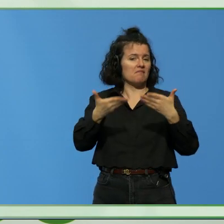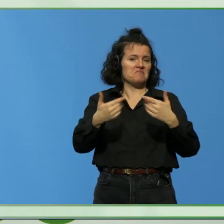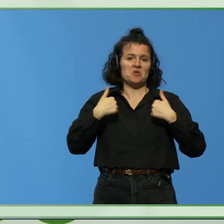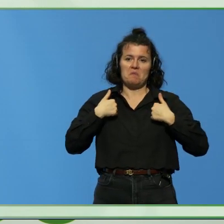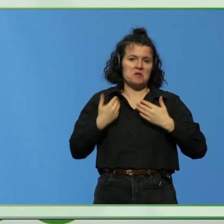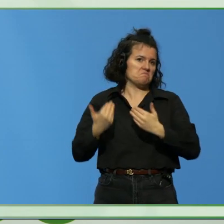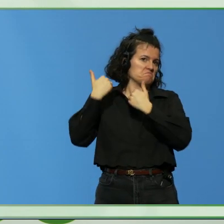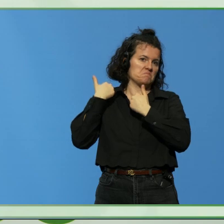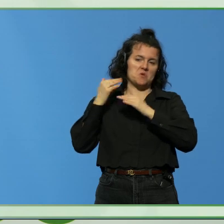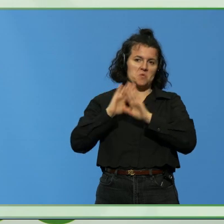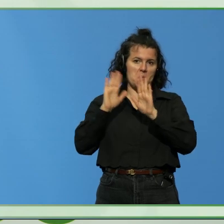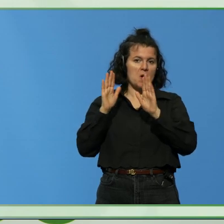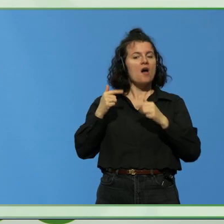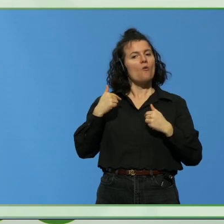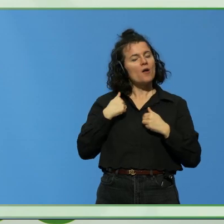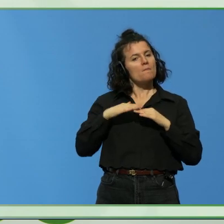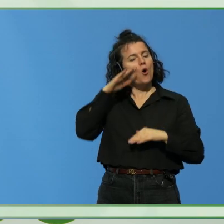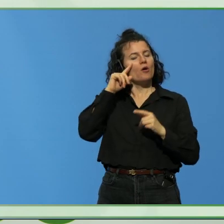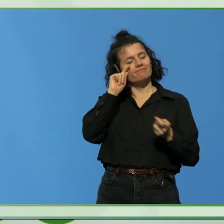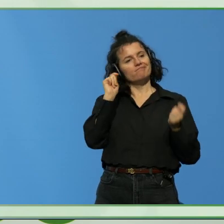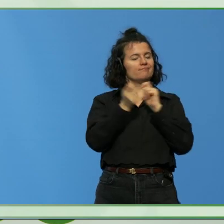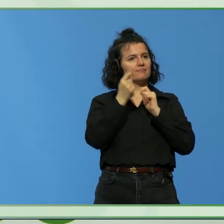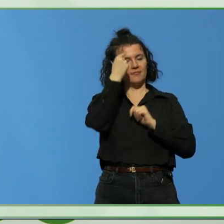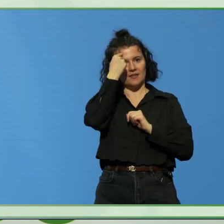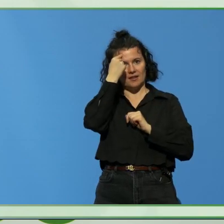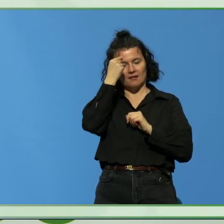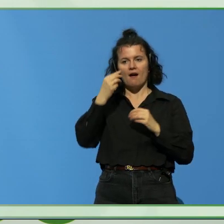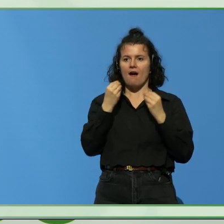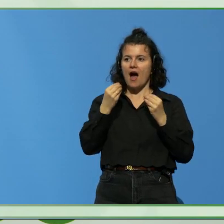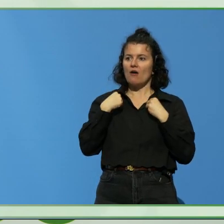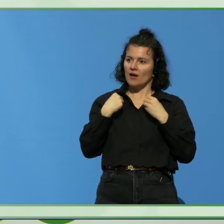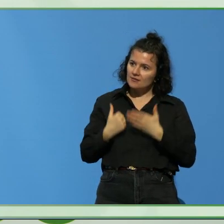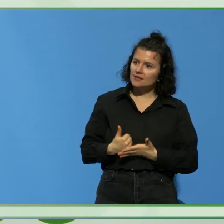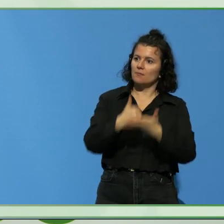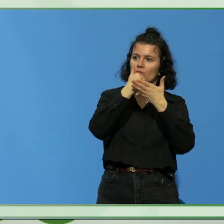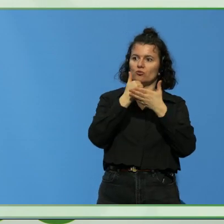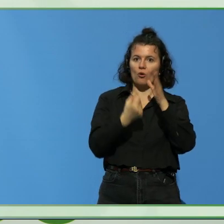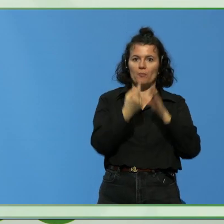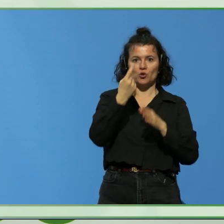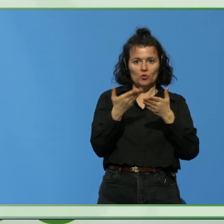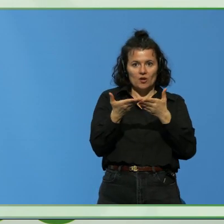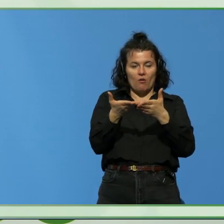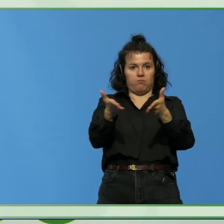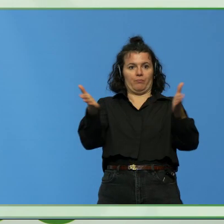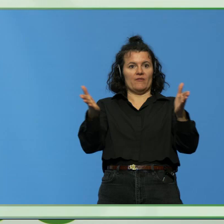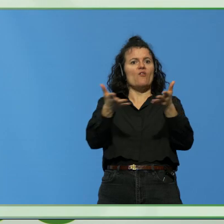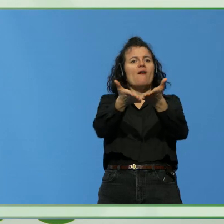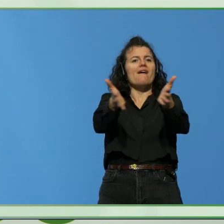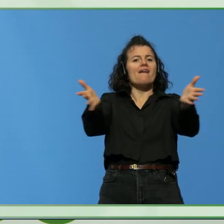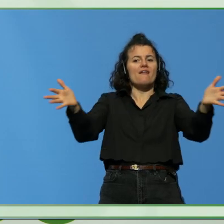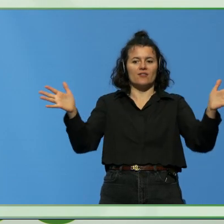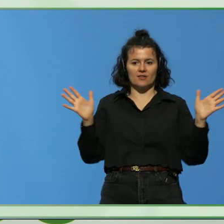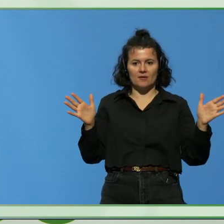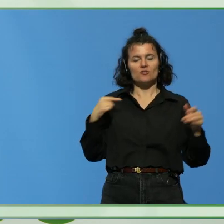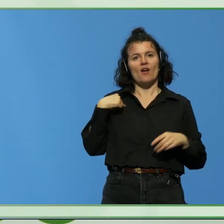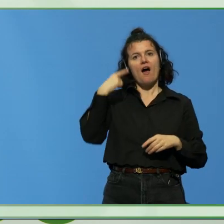the entrepreneurial ecosystem makes sure that the opportunities reach to everybody. And this is how the Seed Inclusivity Program came